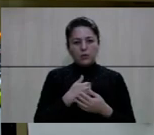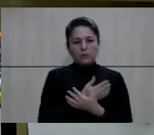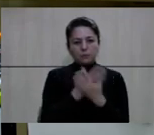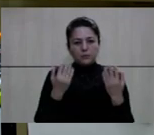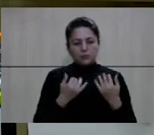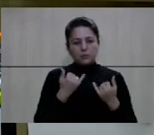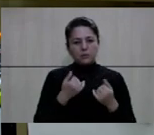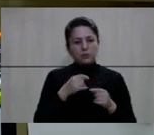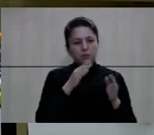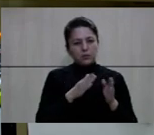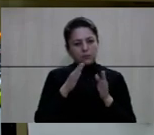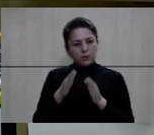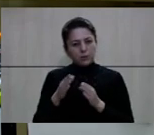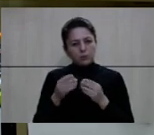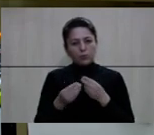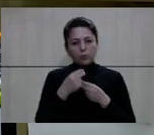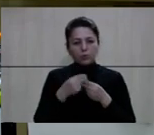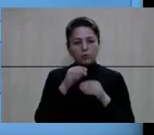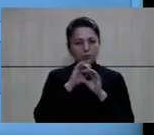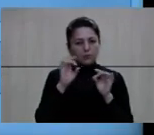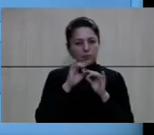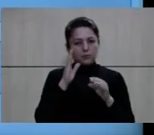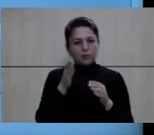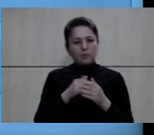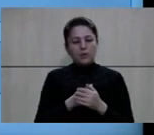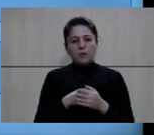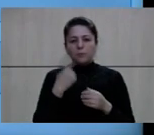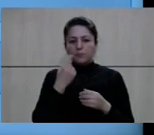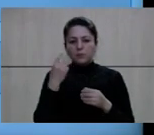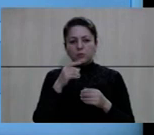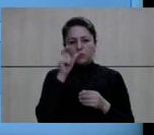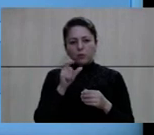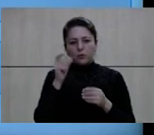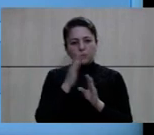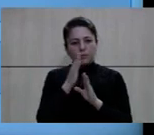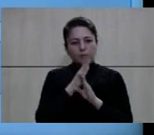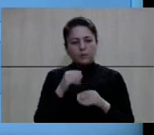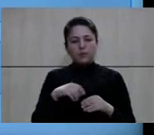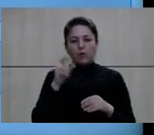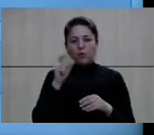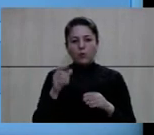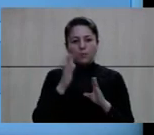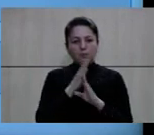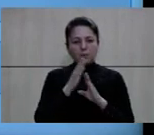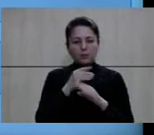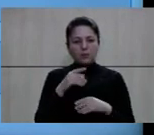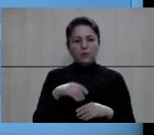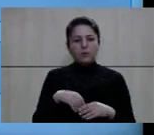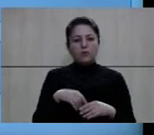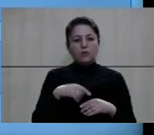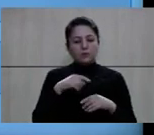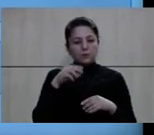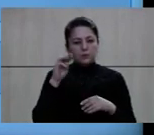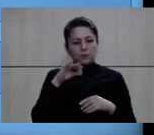birma-bir ketma-ketlikda ta'rifini ko'rib chiqamiz. Demak, birinchisi odam tabiat. Odam tabiat, odam tabiat